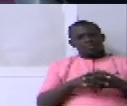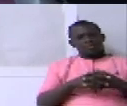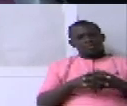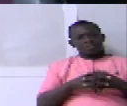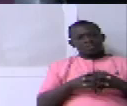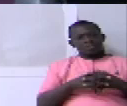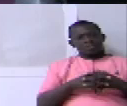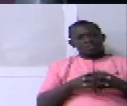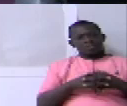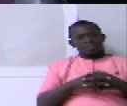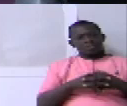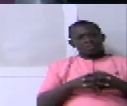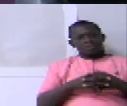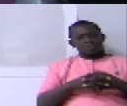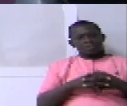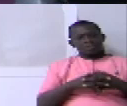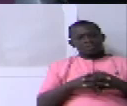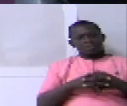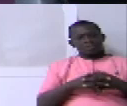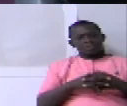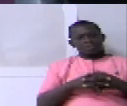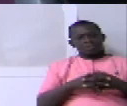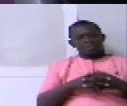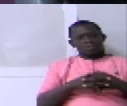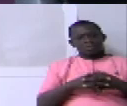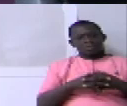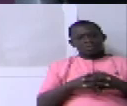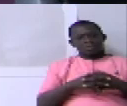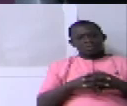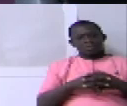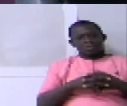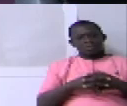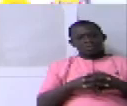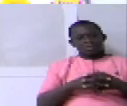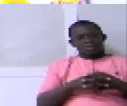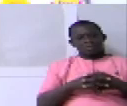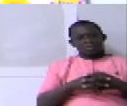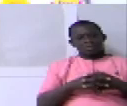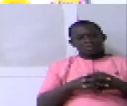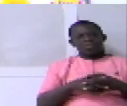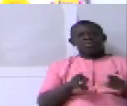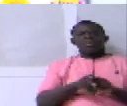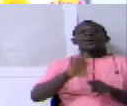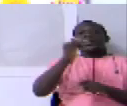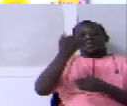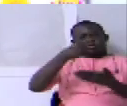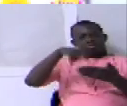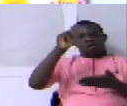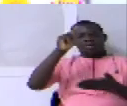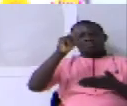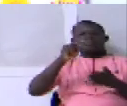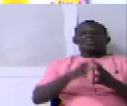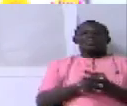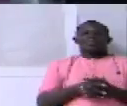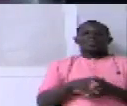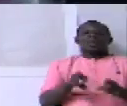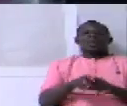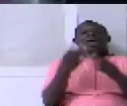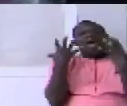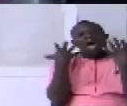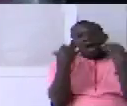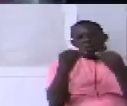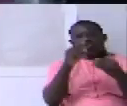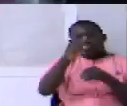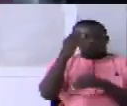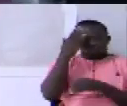nata busadanya tan anil lulu le diala fom filtele bam fodu ngakata wala nyama. That's correct. How did you know